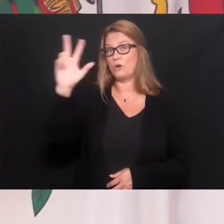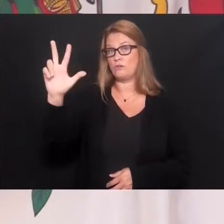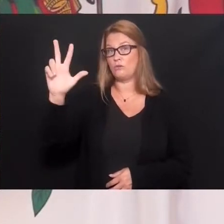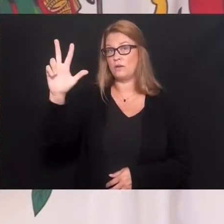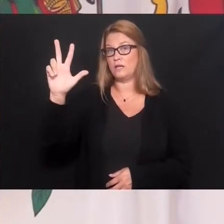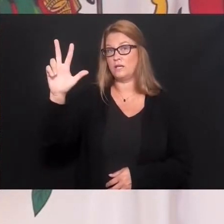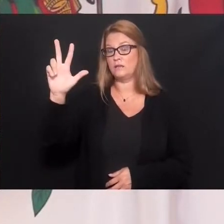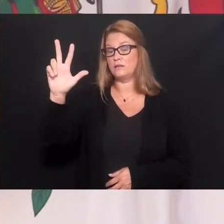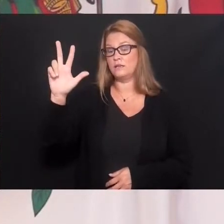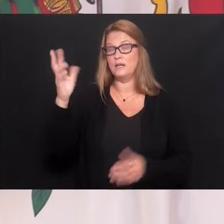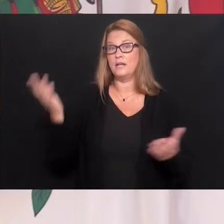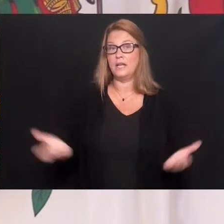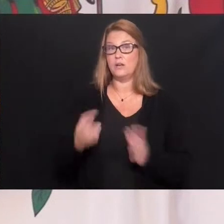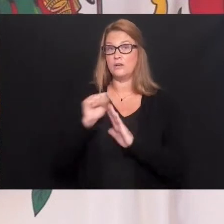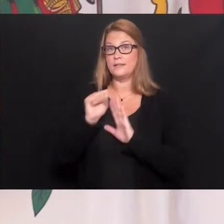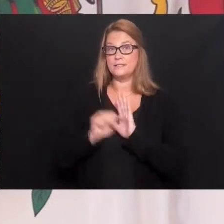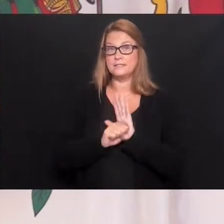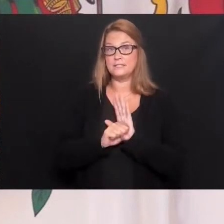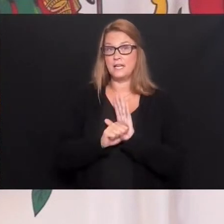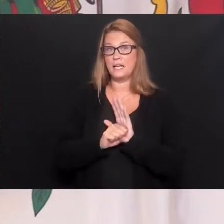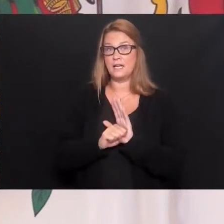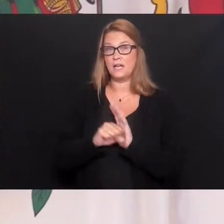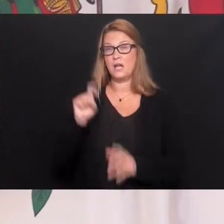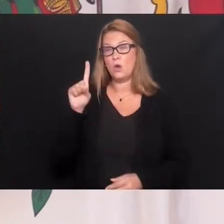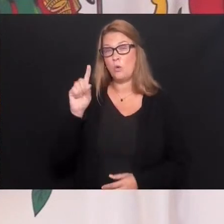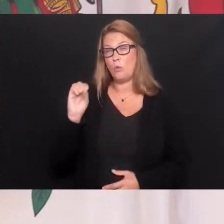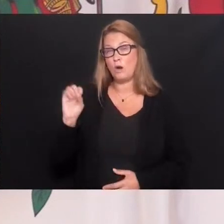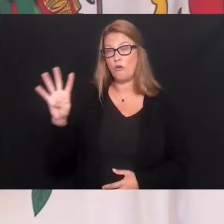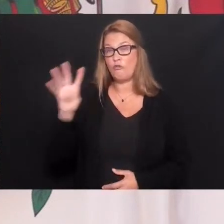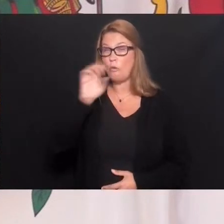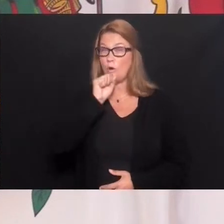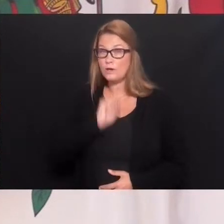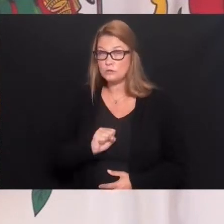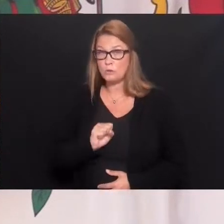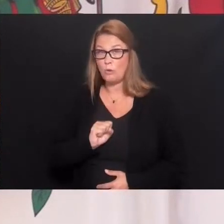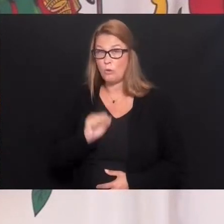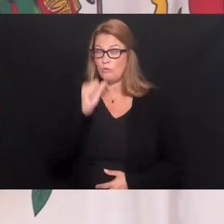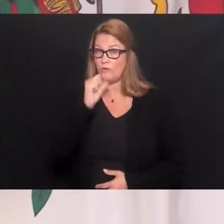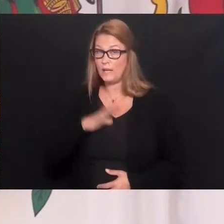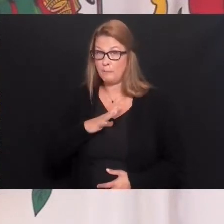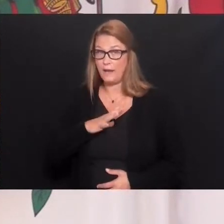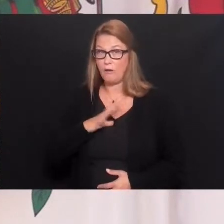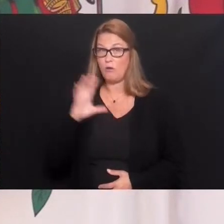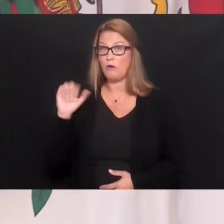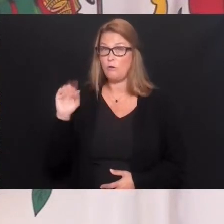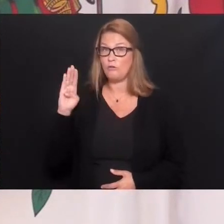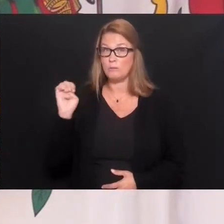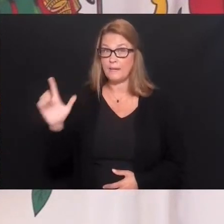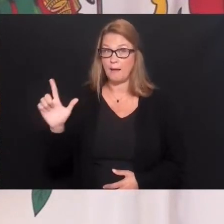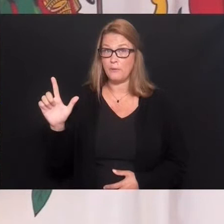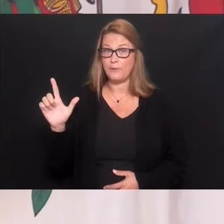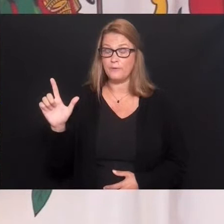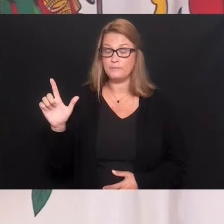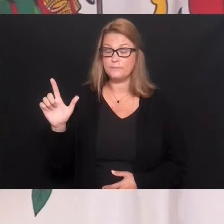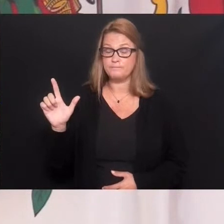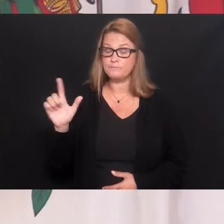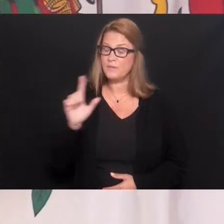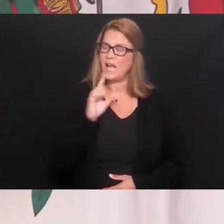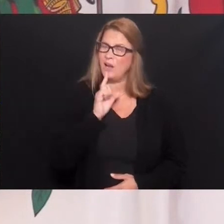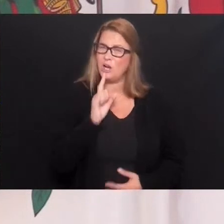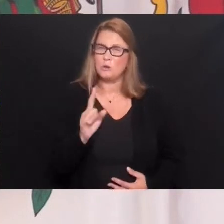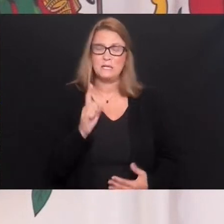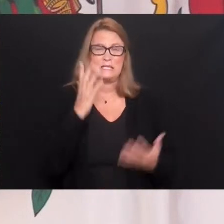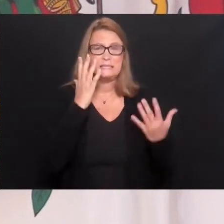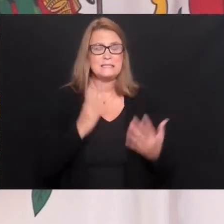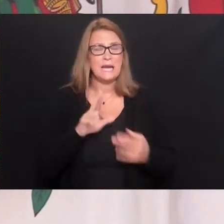3,743rd death in this state is a 104-year-old female from Cabell County. I hate like crazy